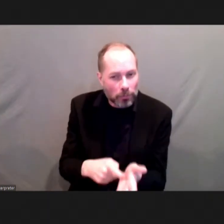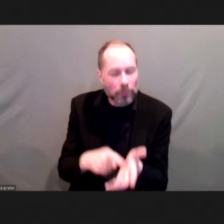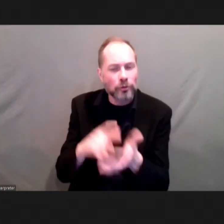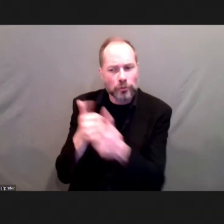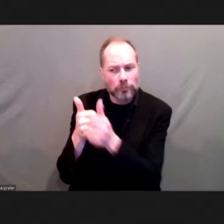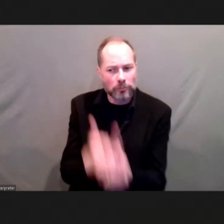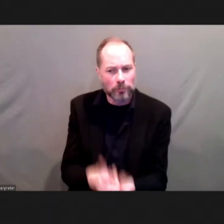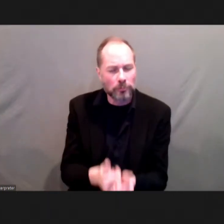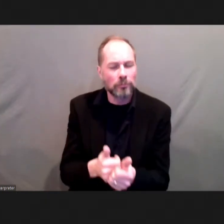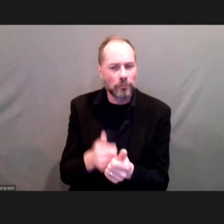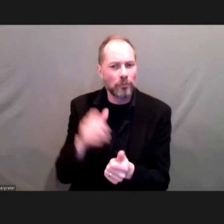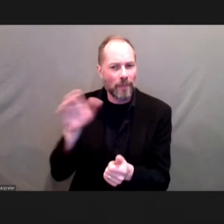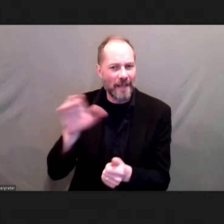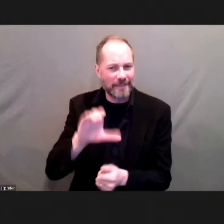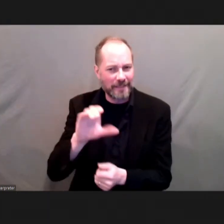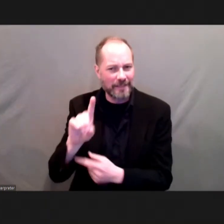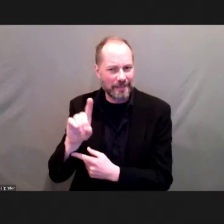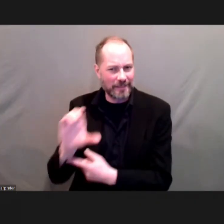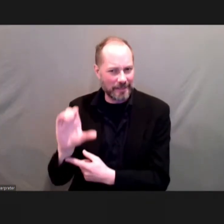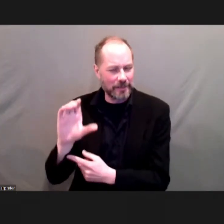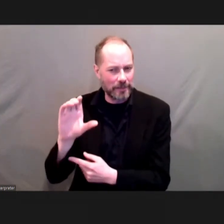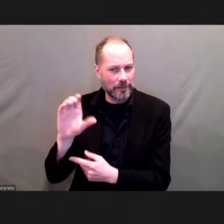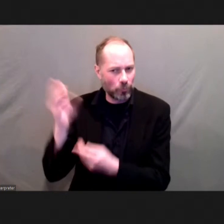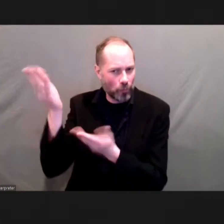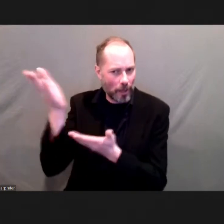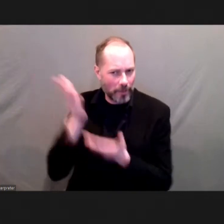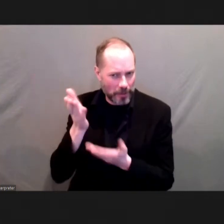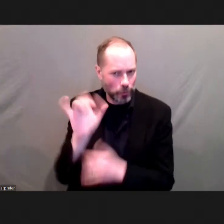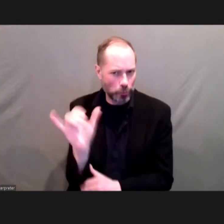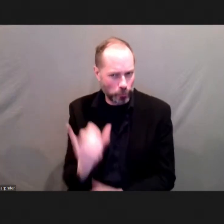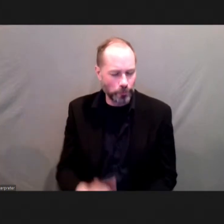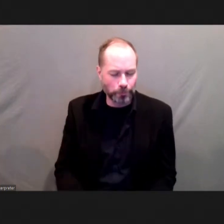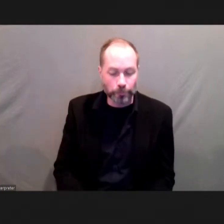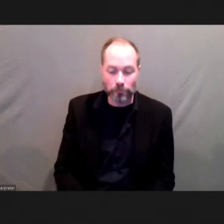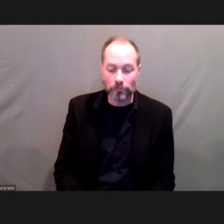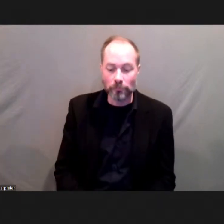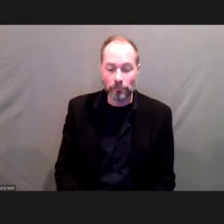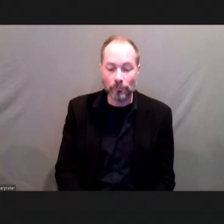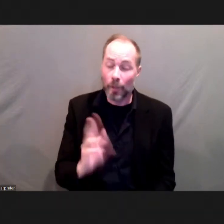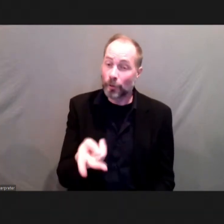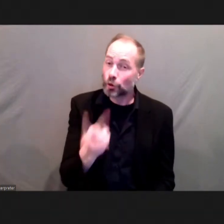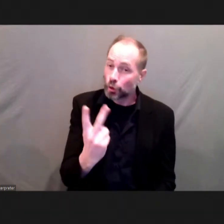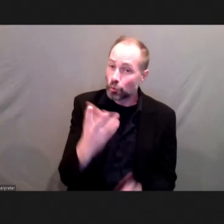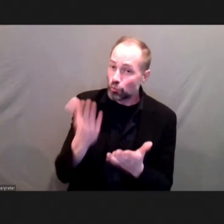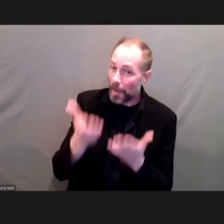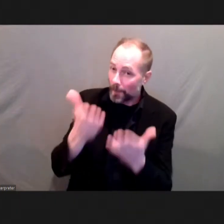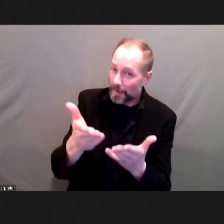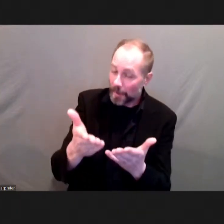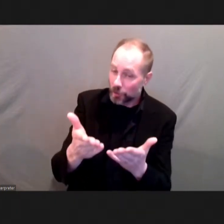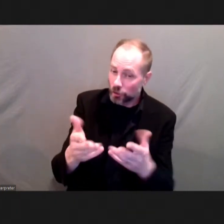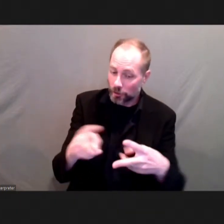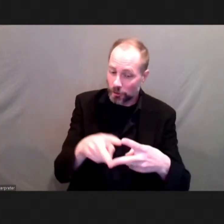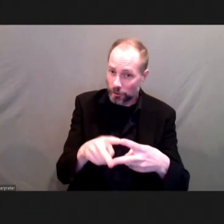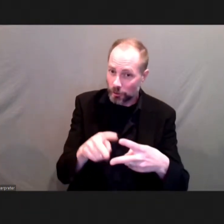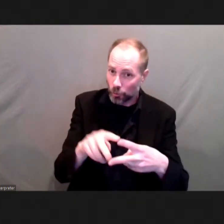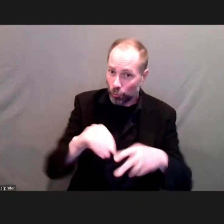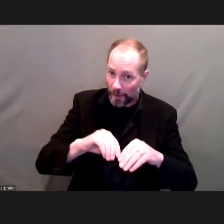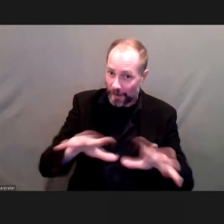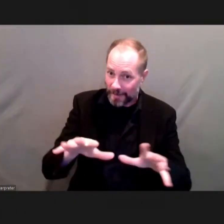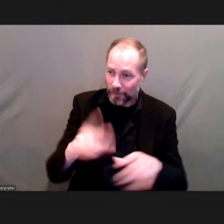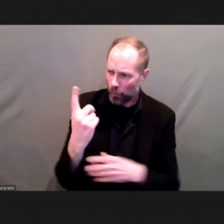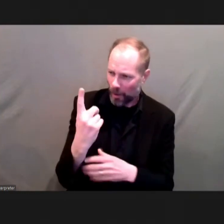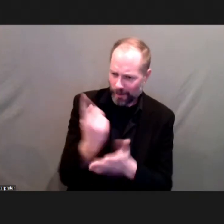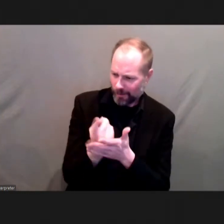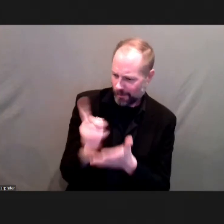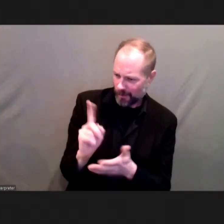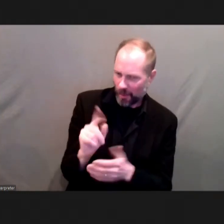quarantine recommendations from the CDC. There were actually two recommendations that were released, one last Thursday,